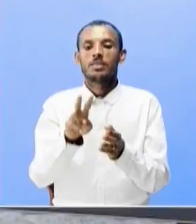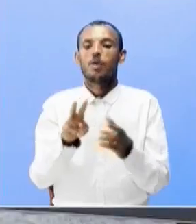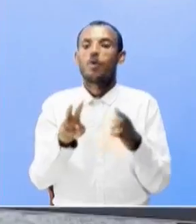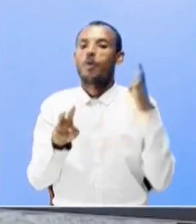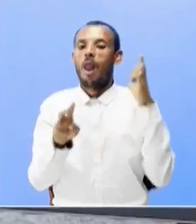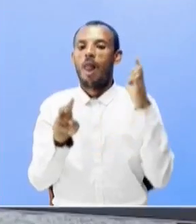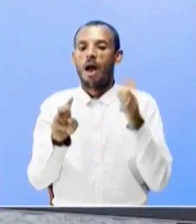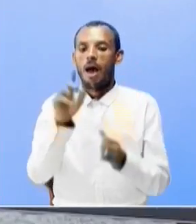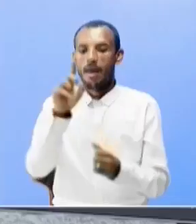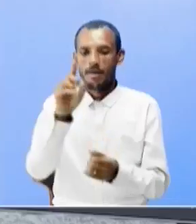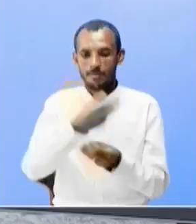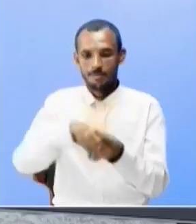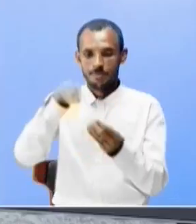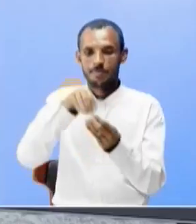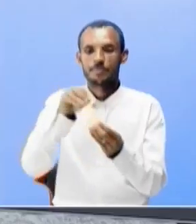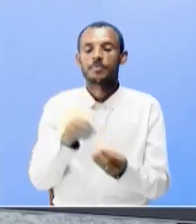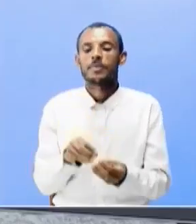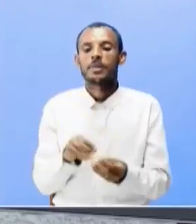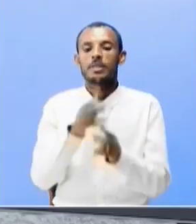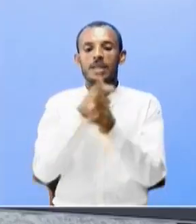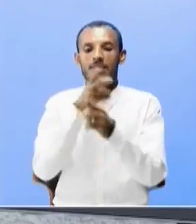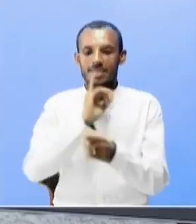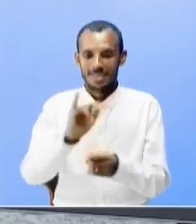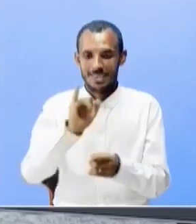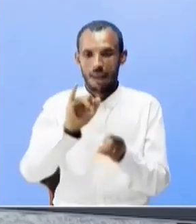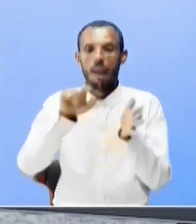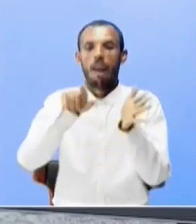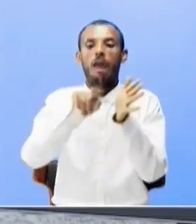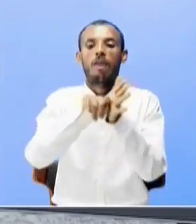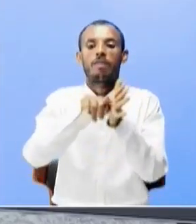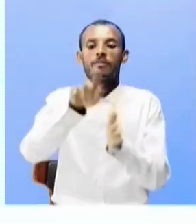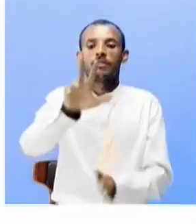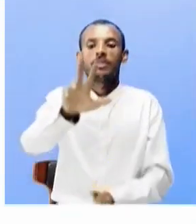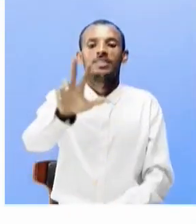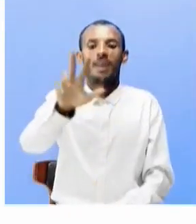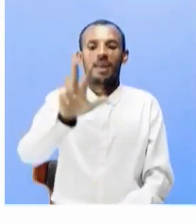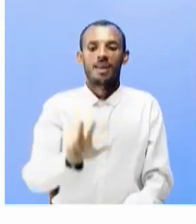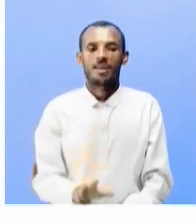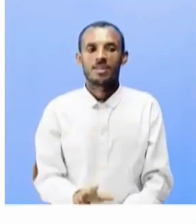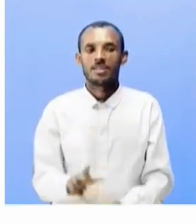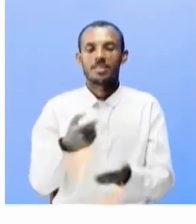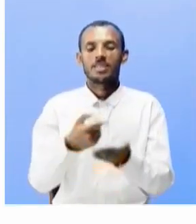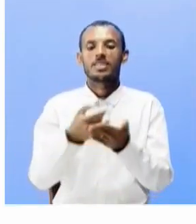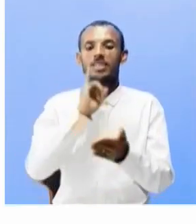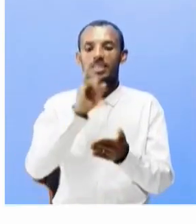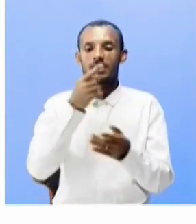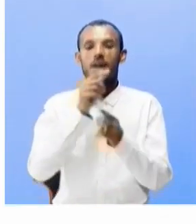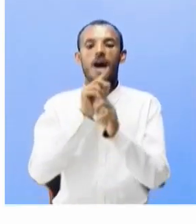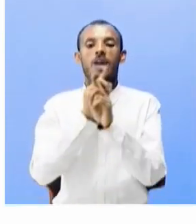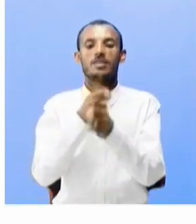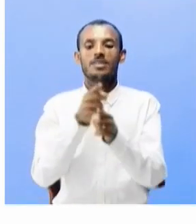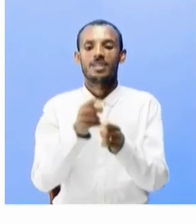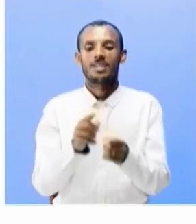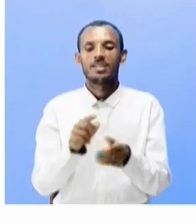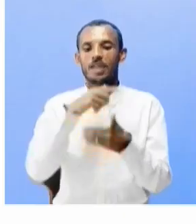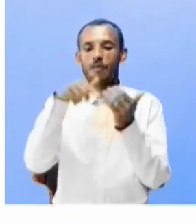here. Therefore, the answer will be -3. This will be the answer. Therefore,